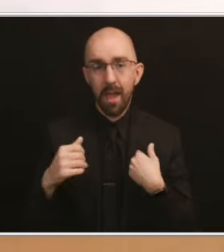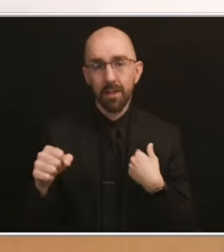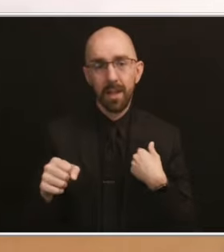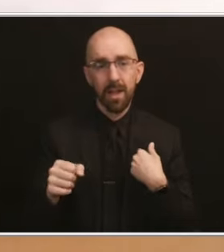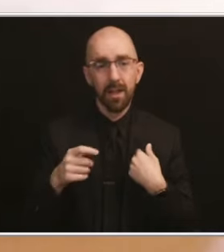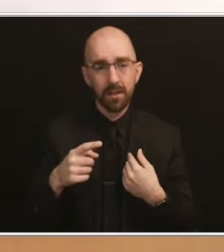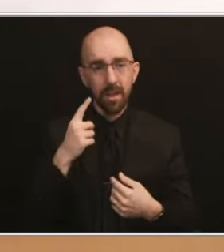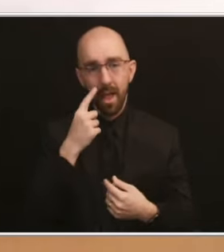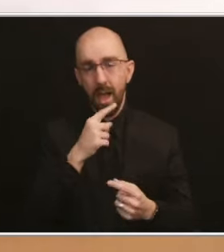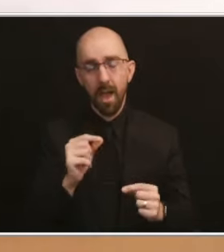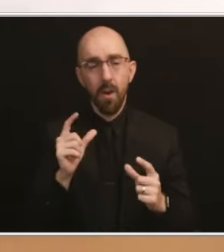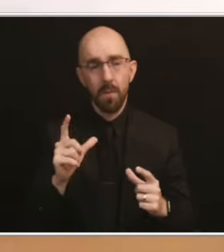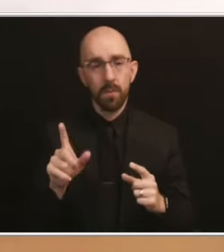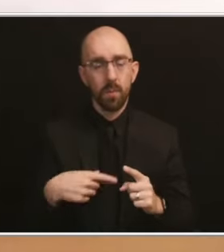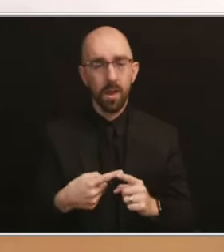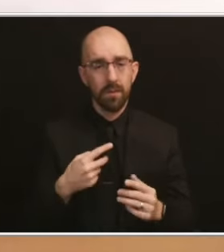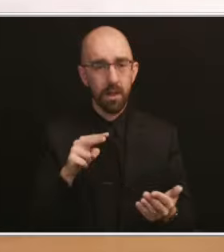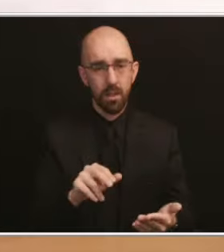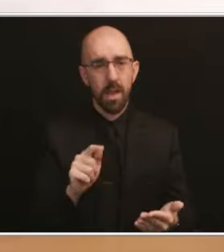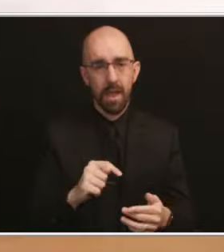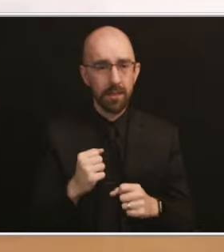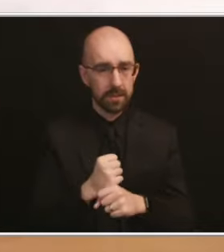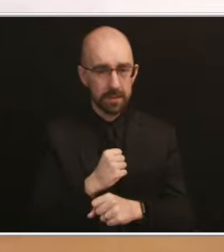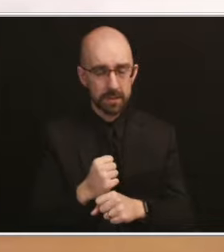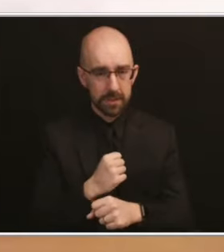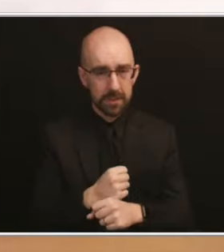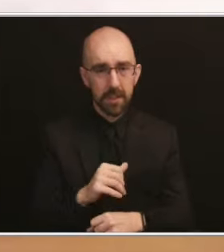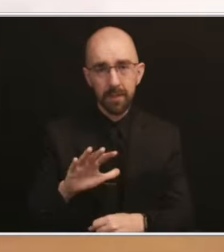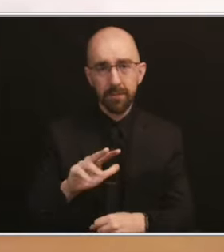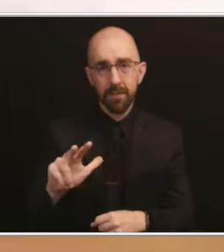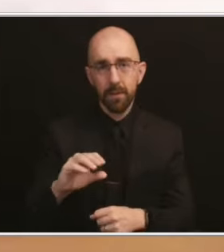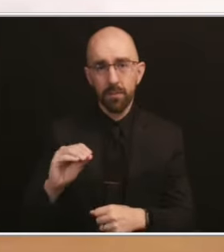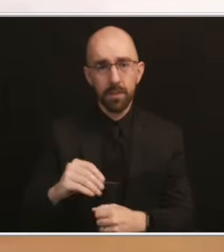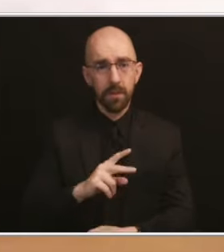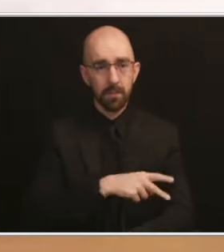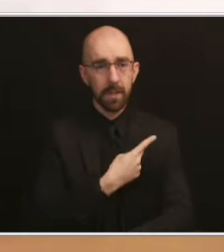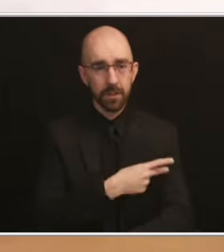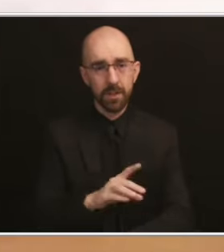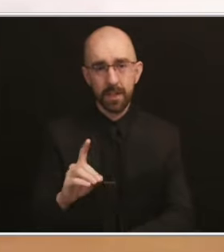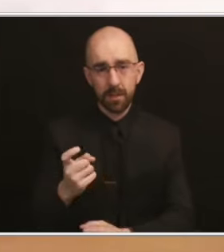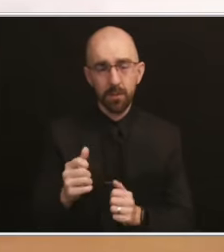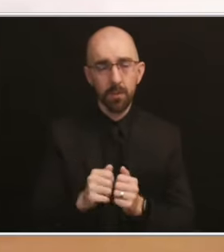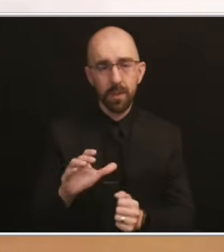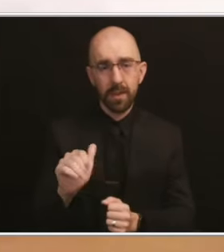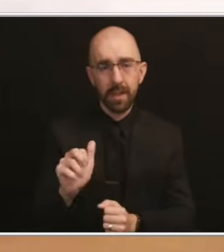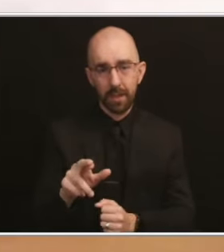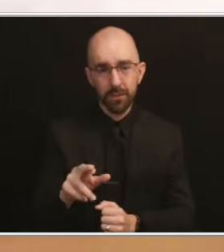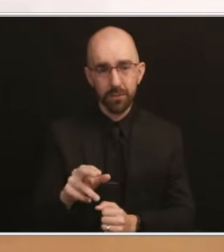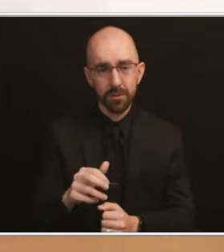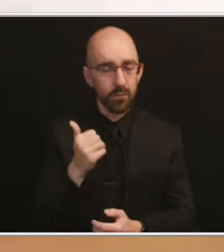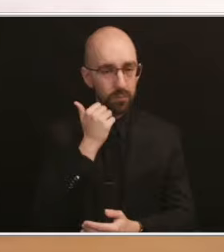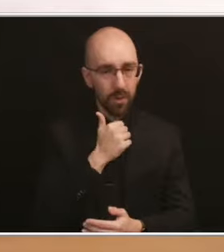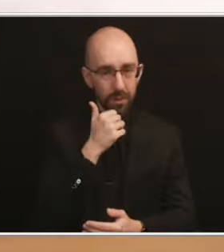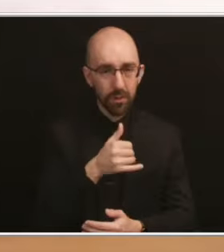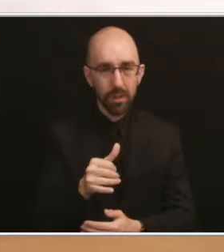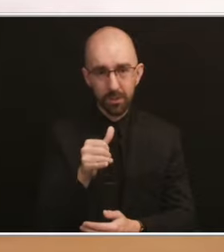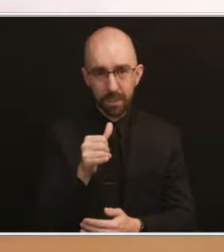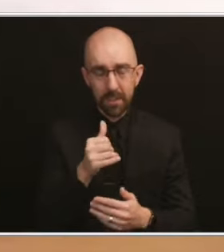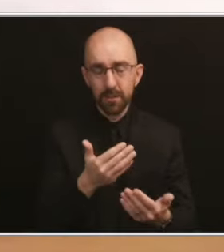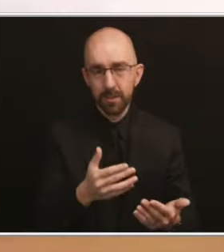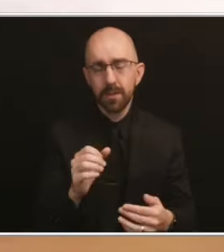eye opener when I looked at the statistics. 53% of patients being diagnosed with cancer regularly drink,